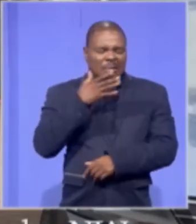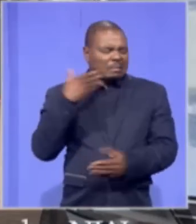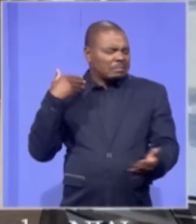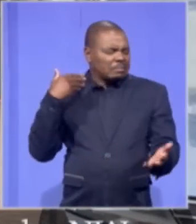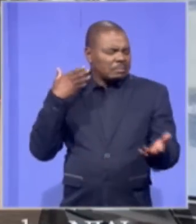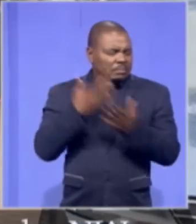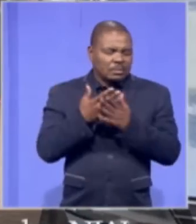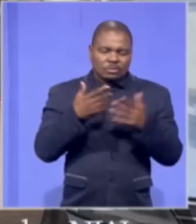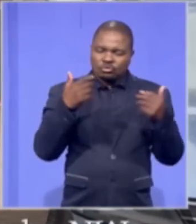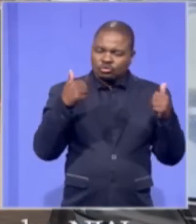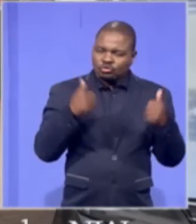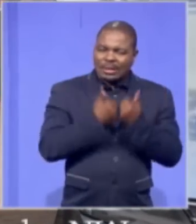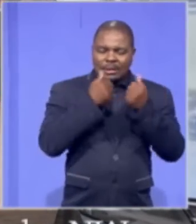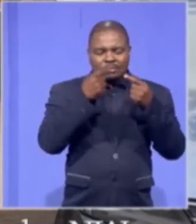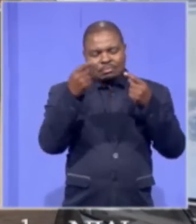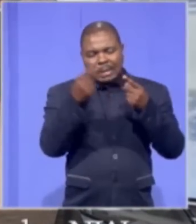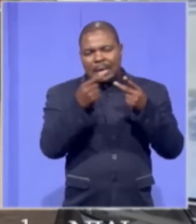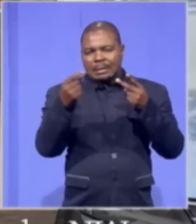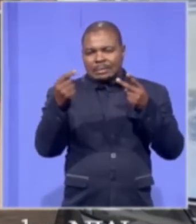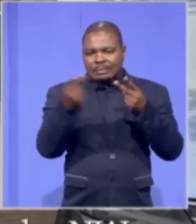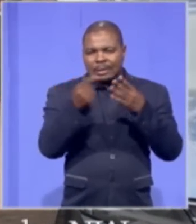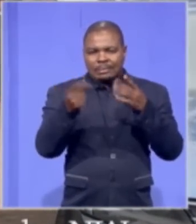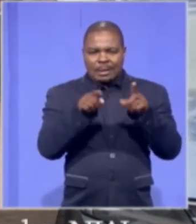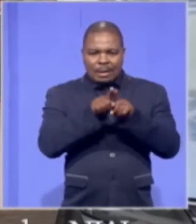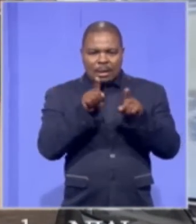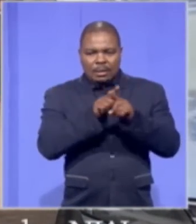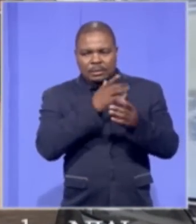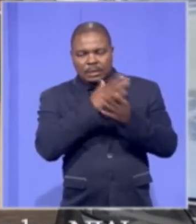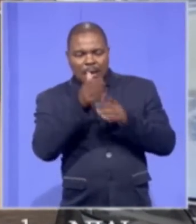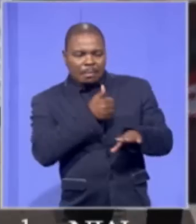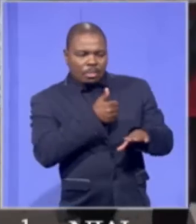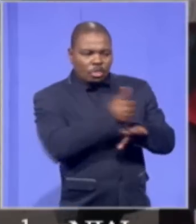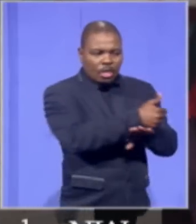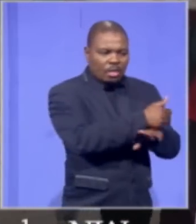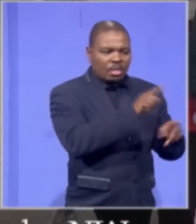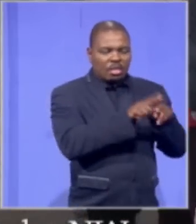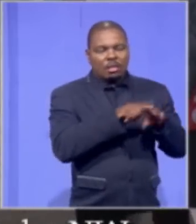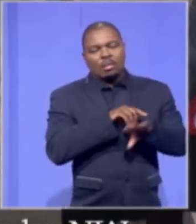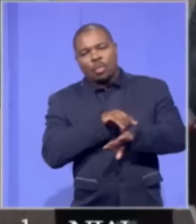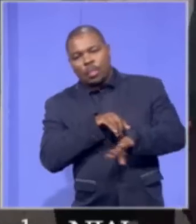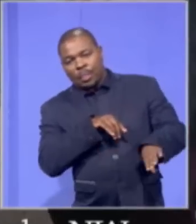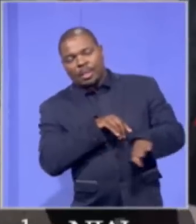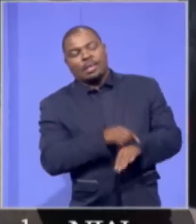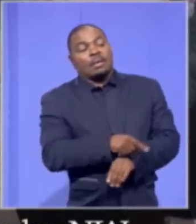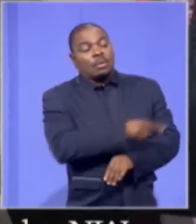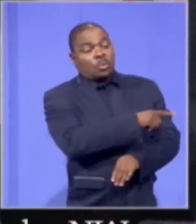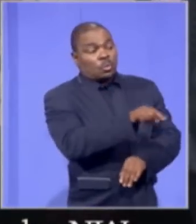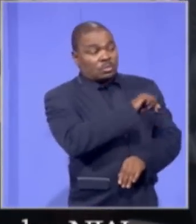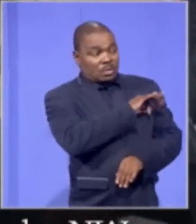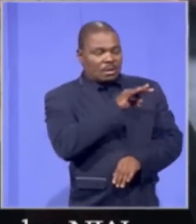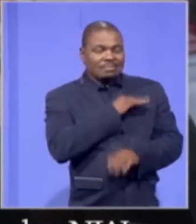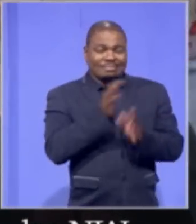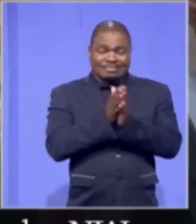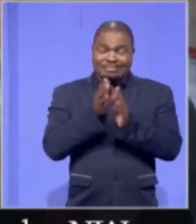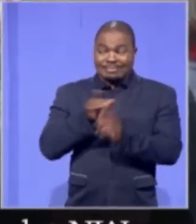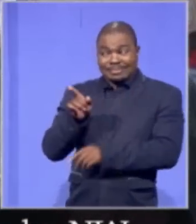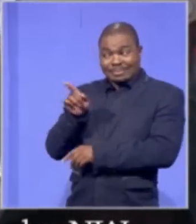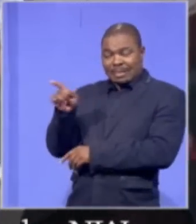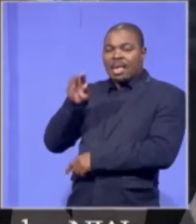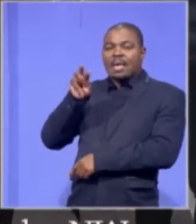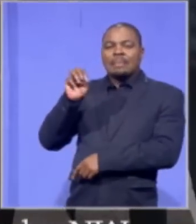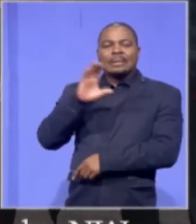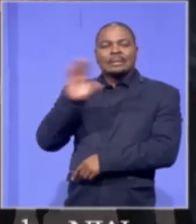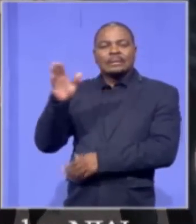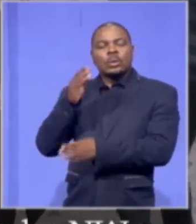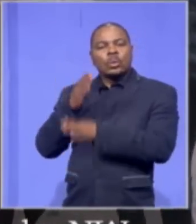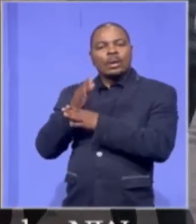ba lebaganwe ke ditlhohlo di etša matšhošetši le go beelwa ka ntle. Bašomi ba ipiletša gore molekgotla phetiši